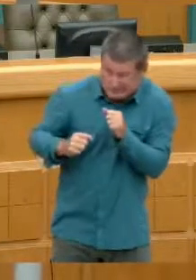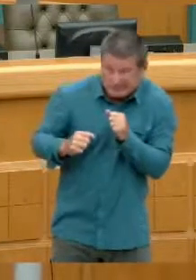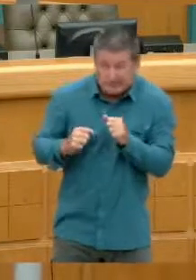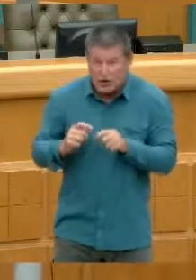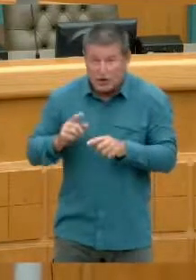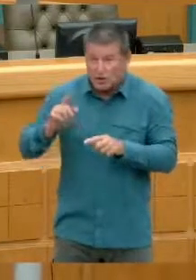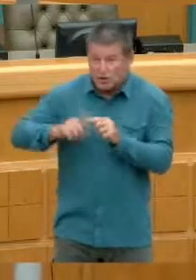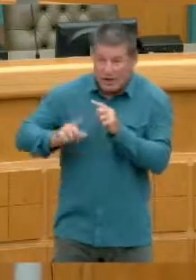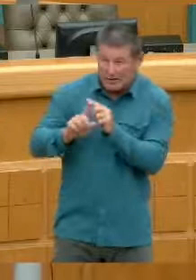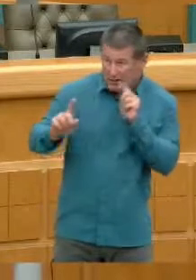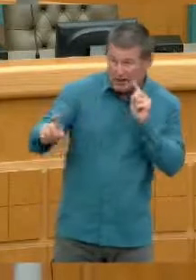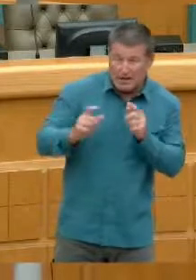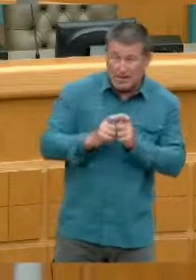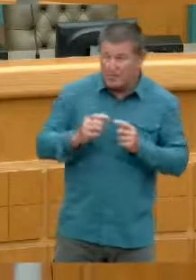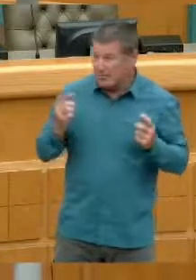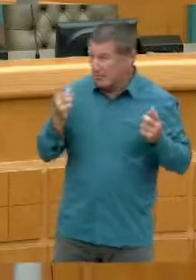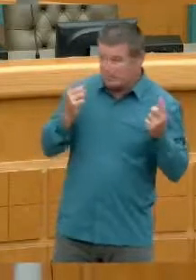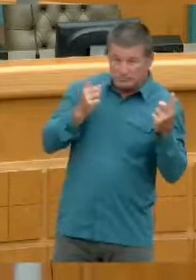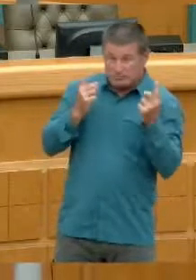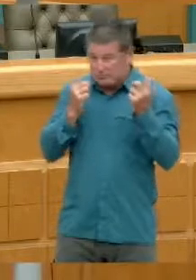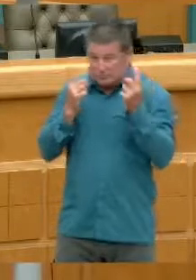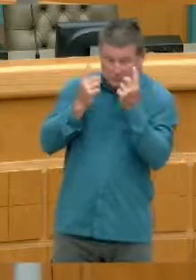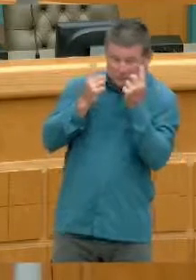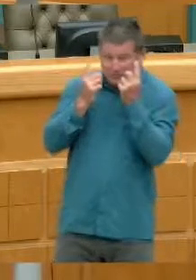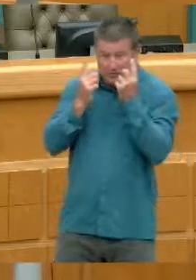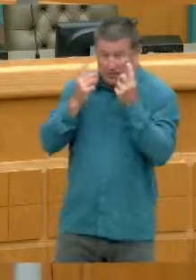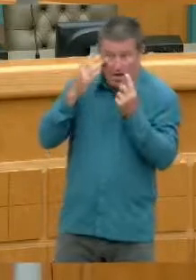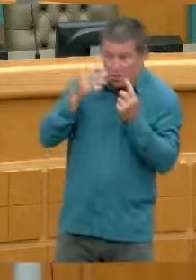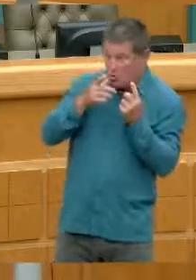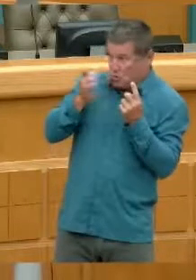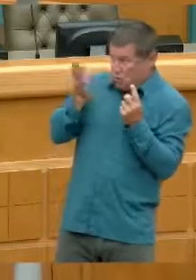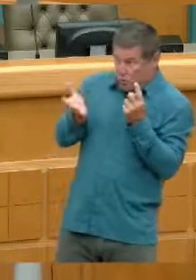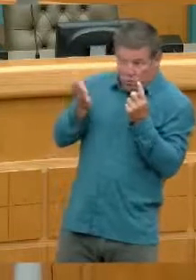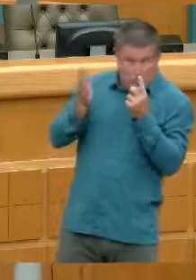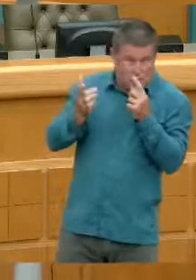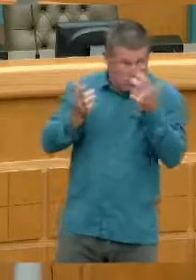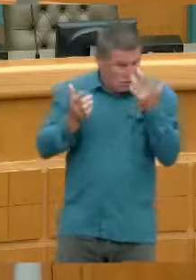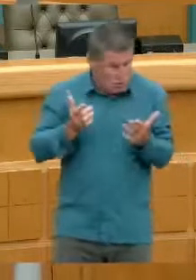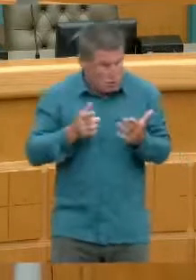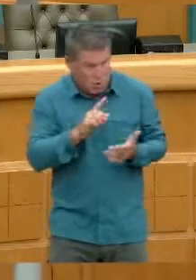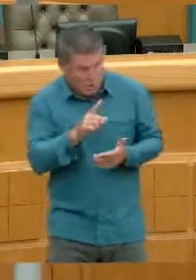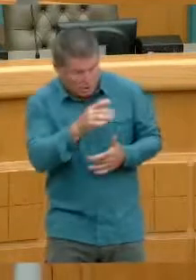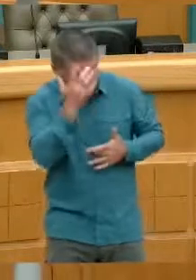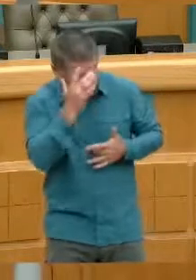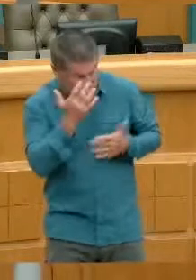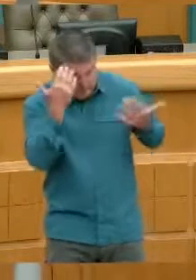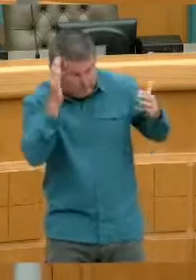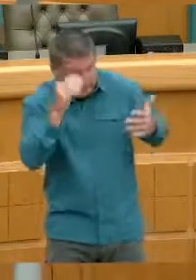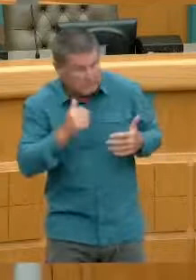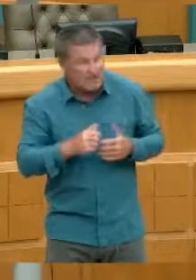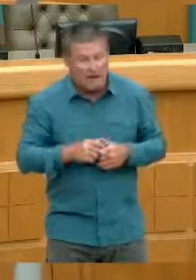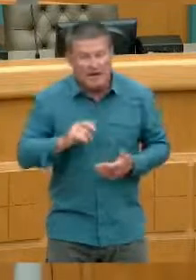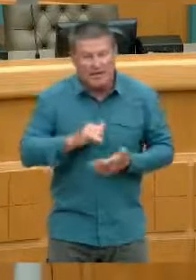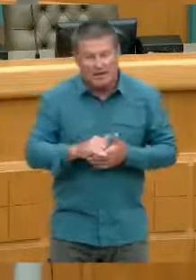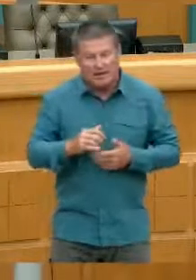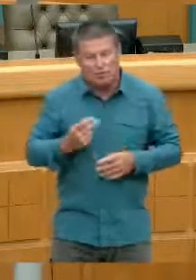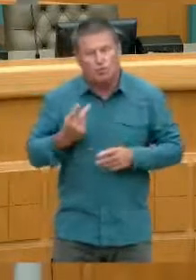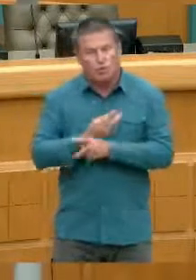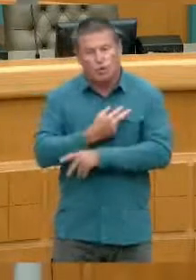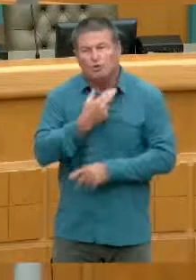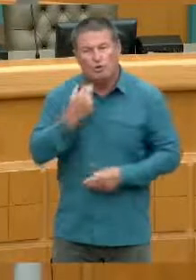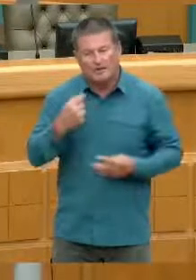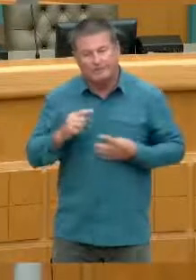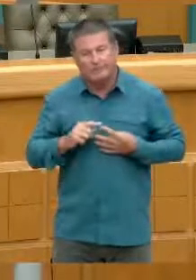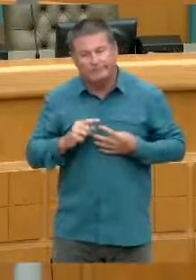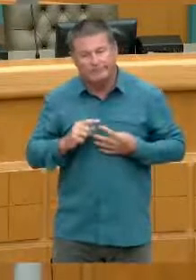social distancing, everybody's very close to each other, you don't know who they are, and you don't know where they've been. That puts you at the highest risk for contracting